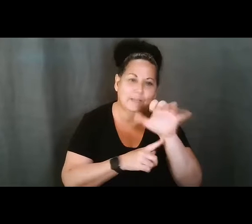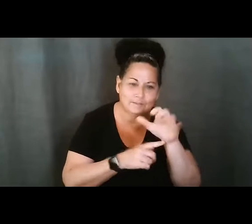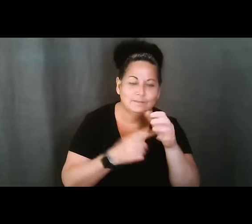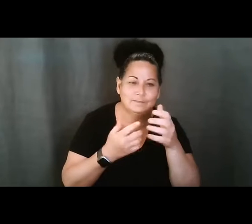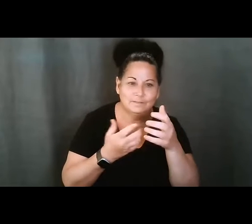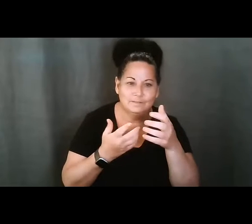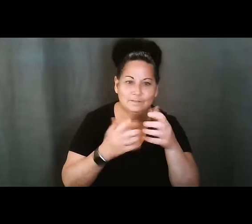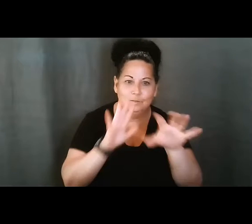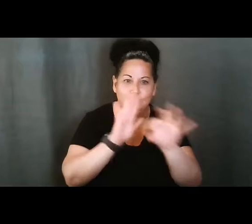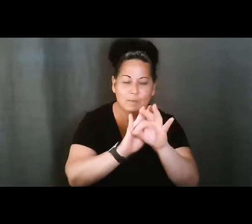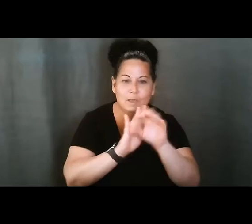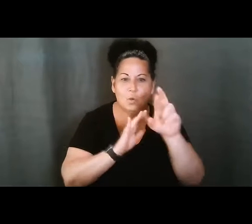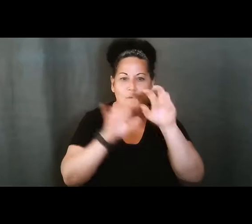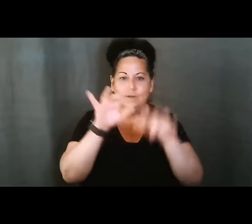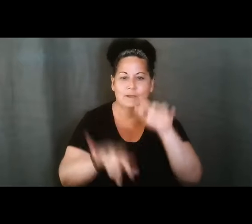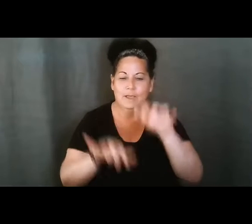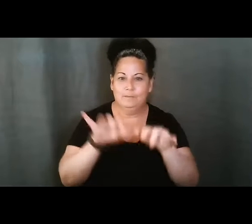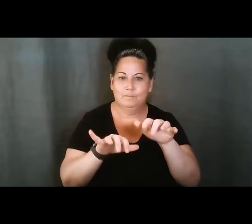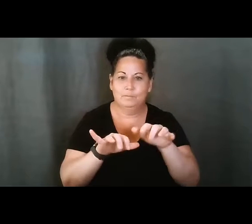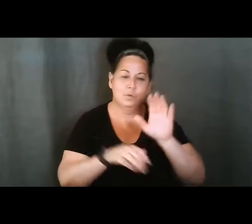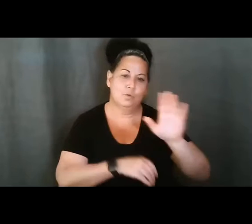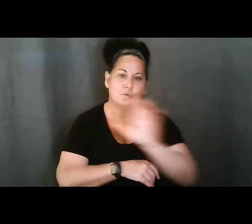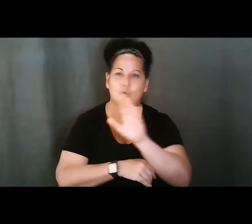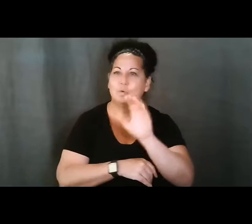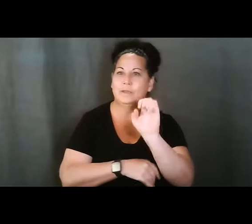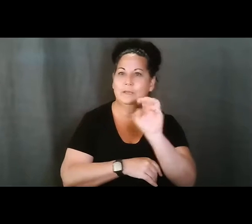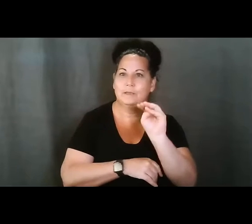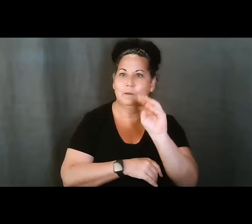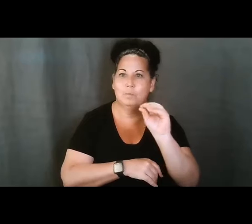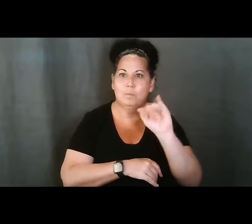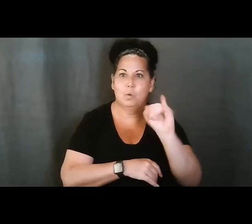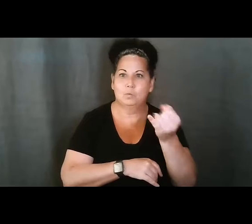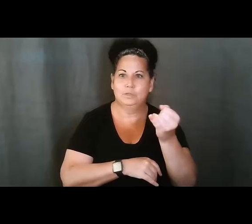your emoji that expresses how you are feeling today.